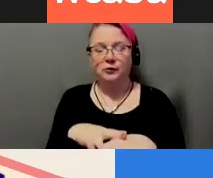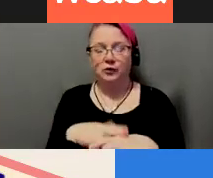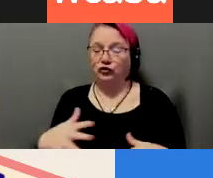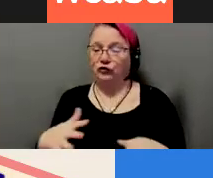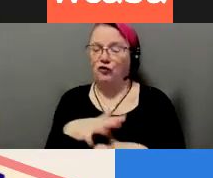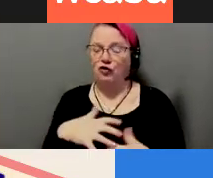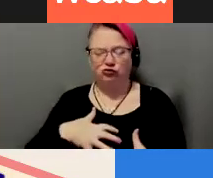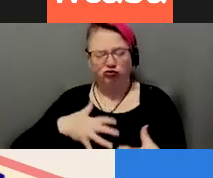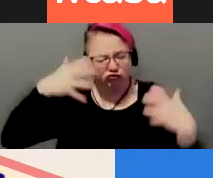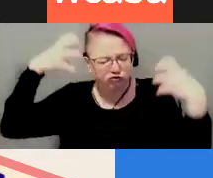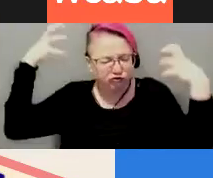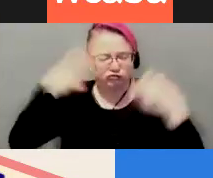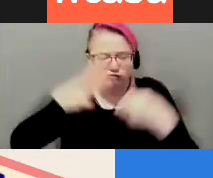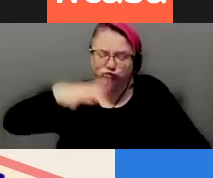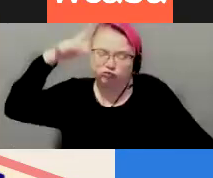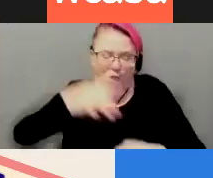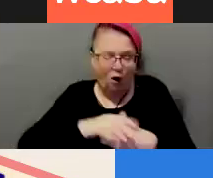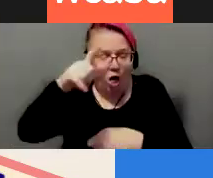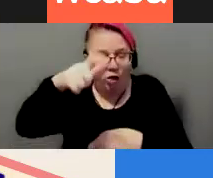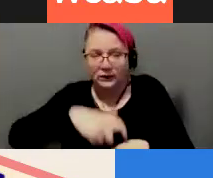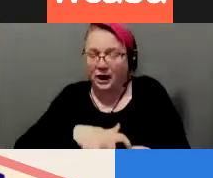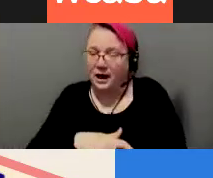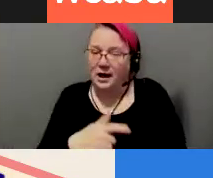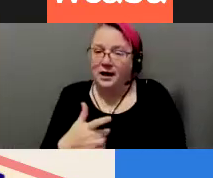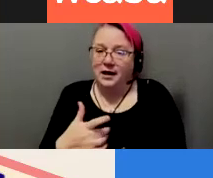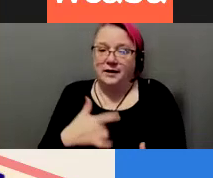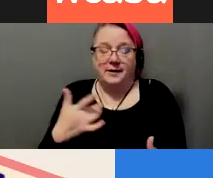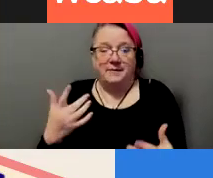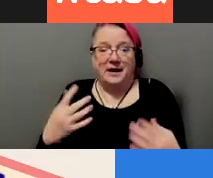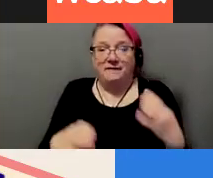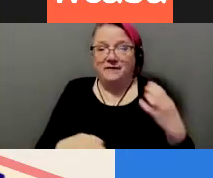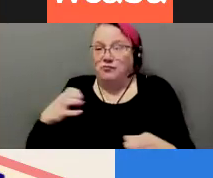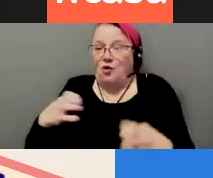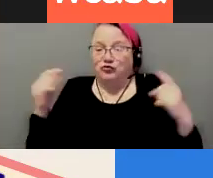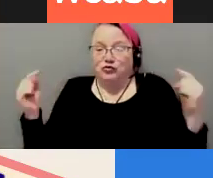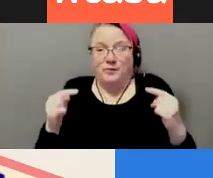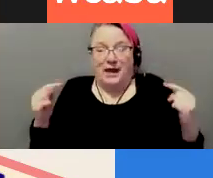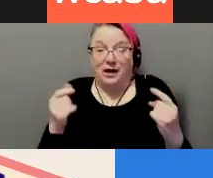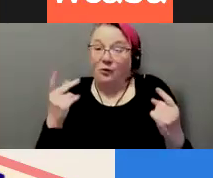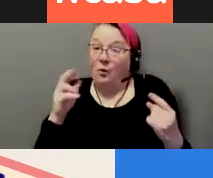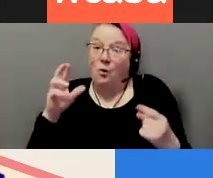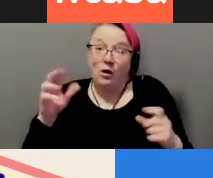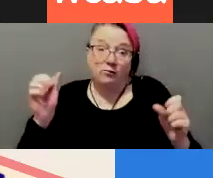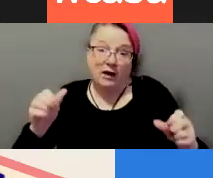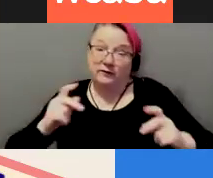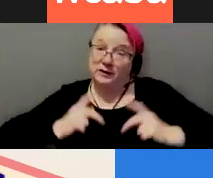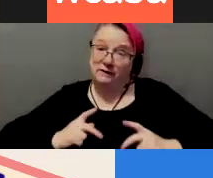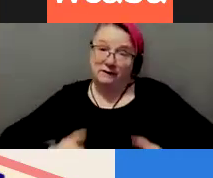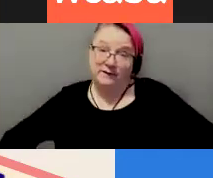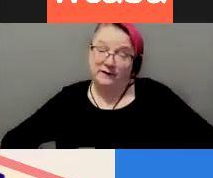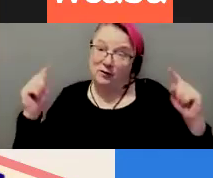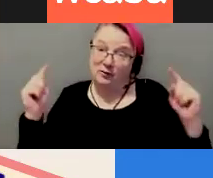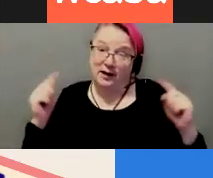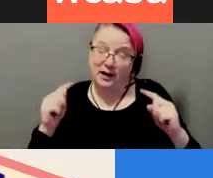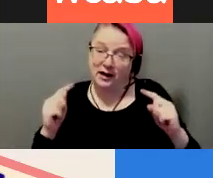rage. They might also be feeling unbearable emotional pain or physical pain. Also look for